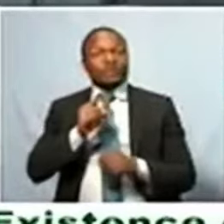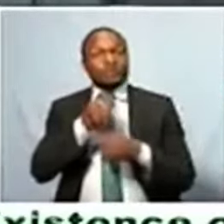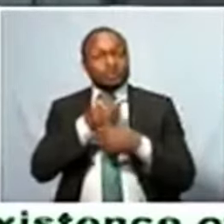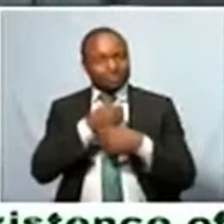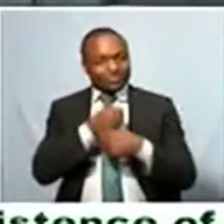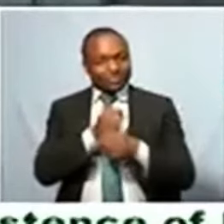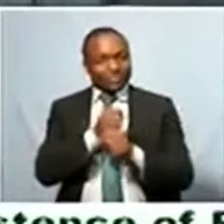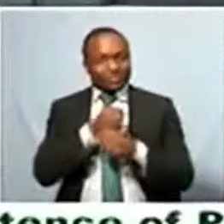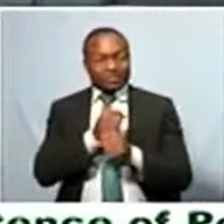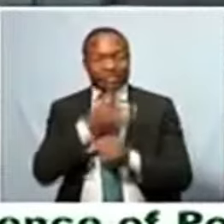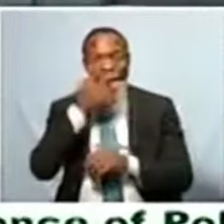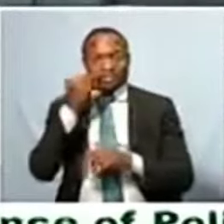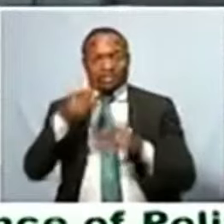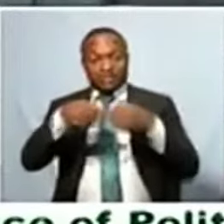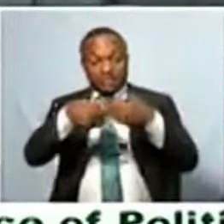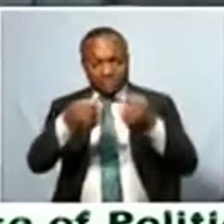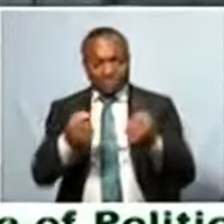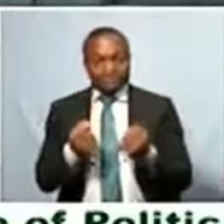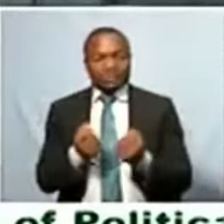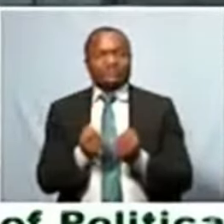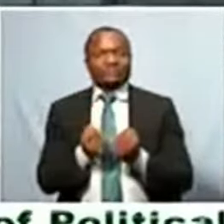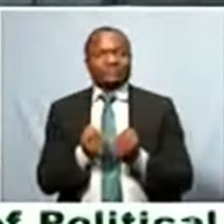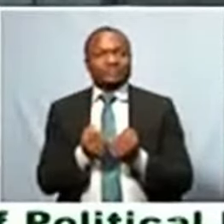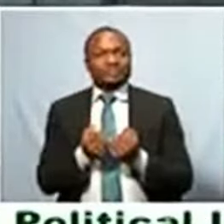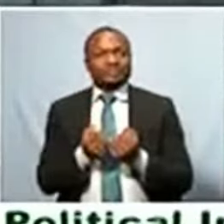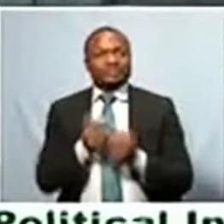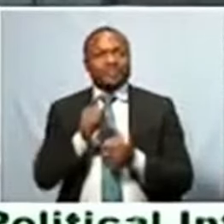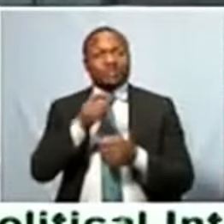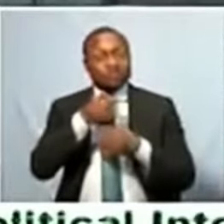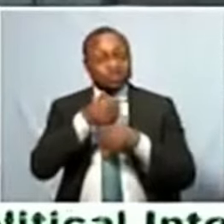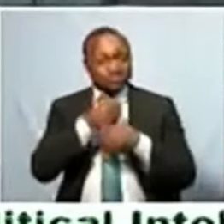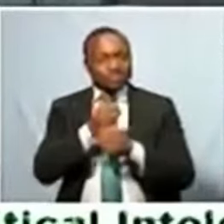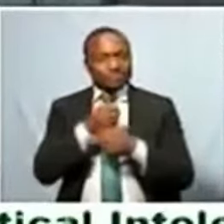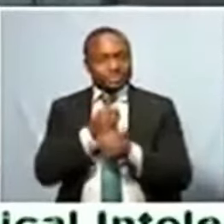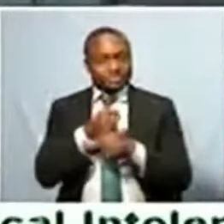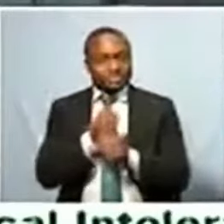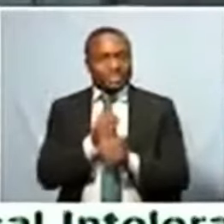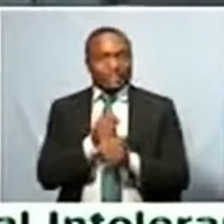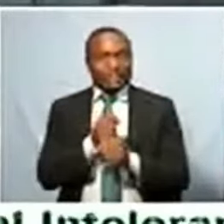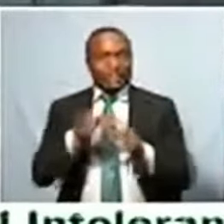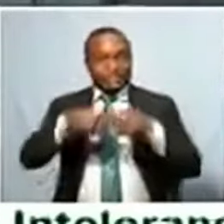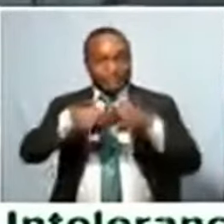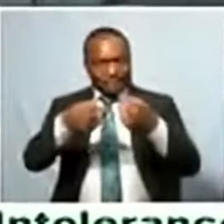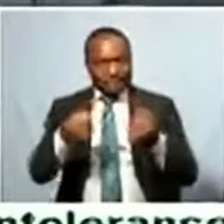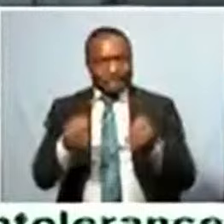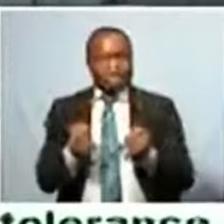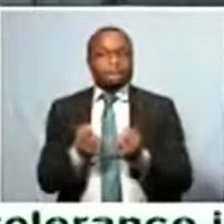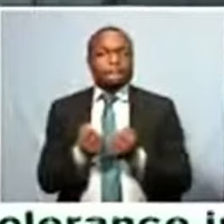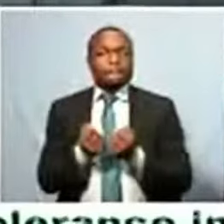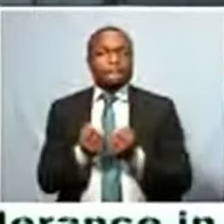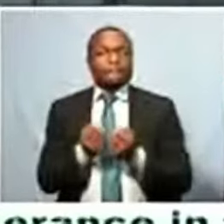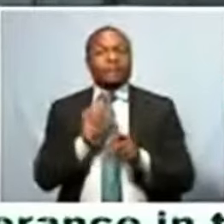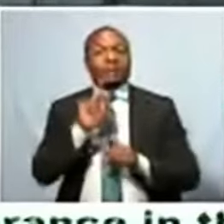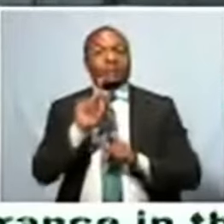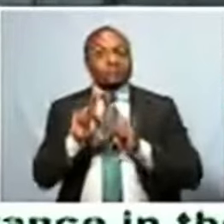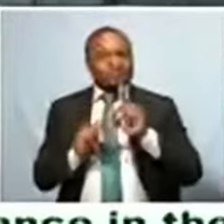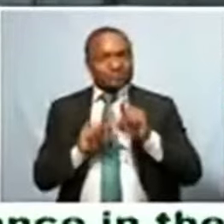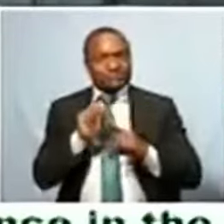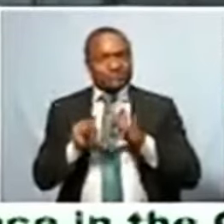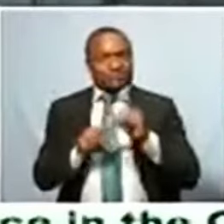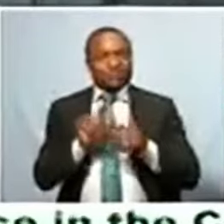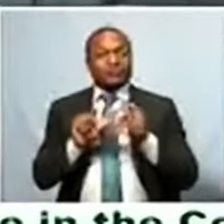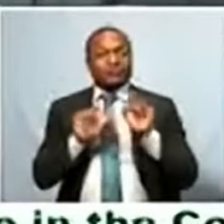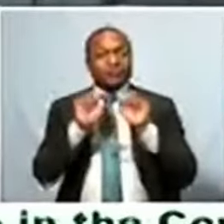create a better society. You create a society where people are able